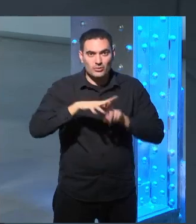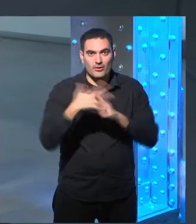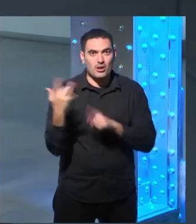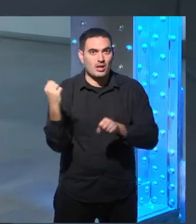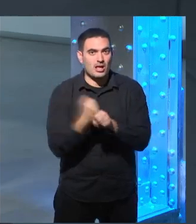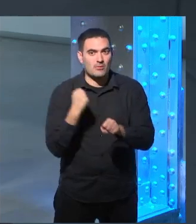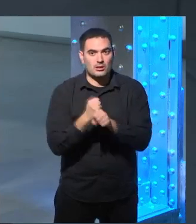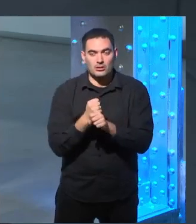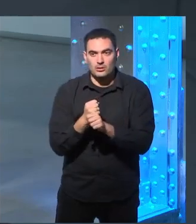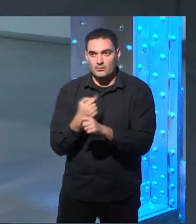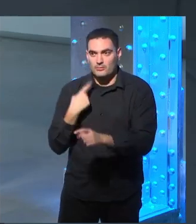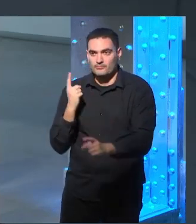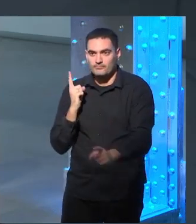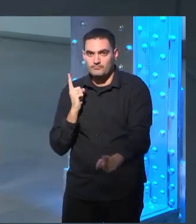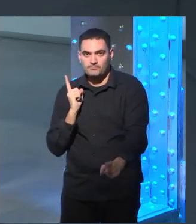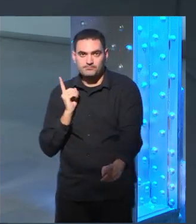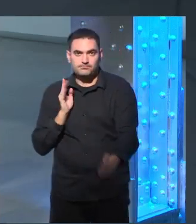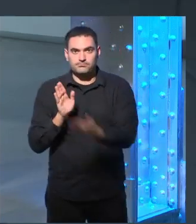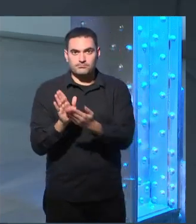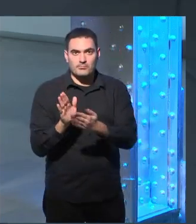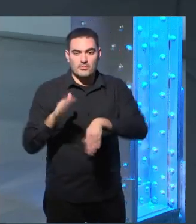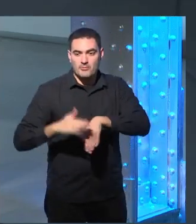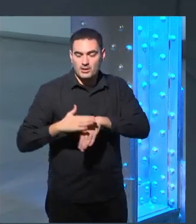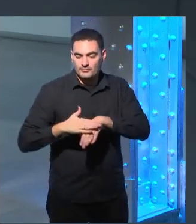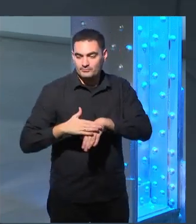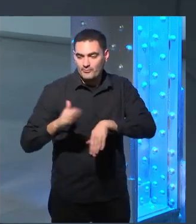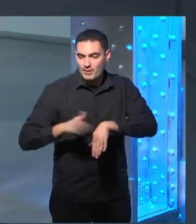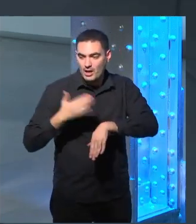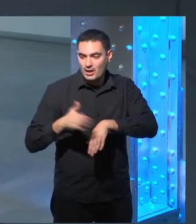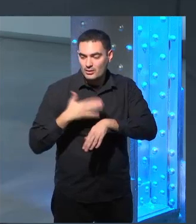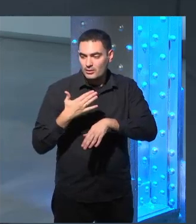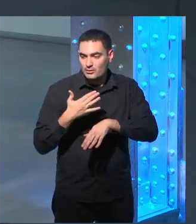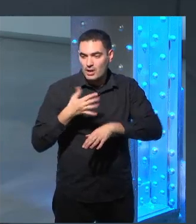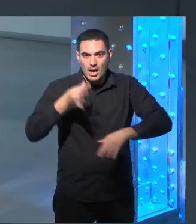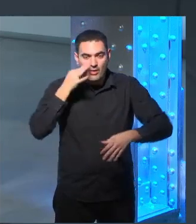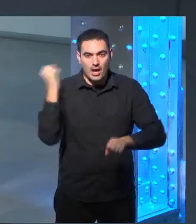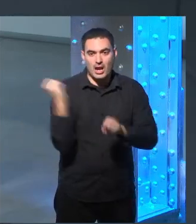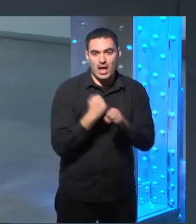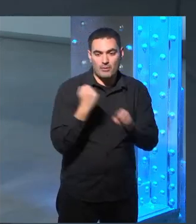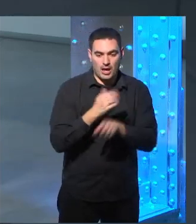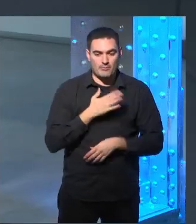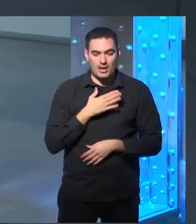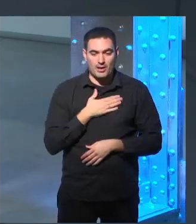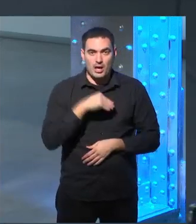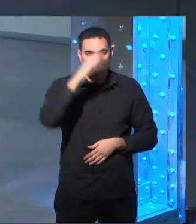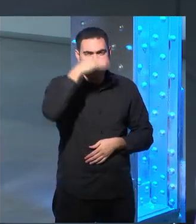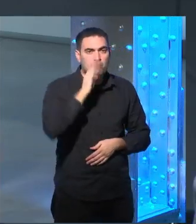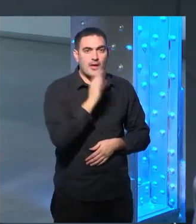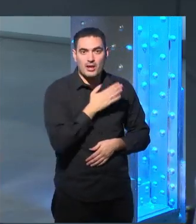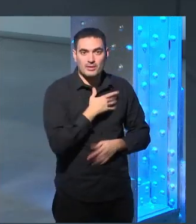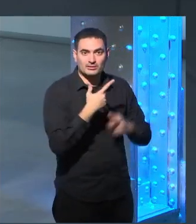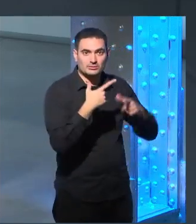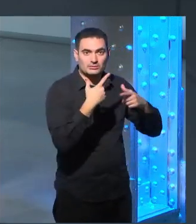facing other labor realities for which we will have to be ready. I had to face a completely different